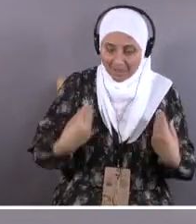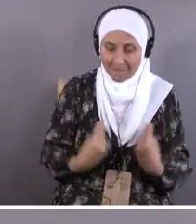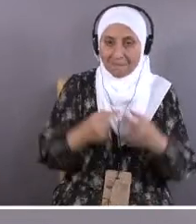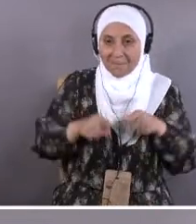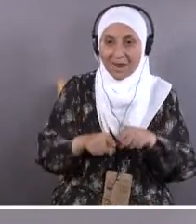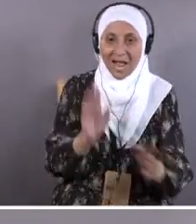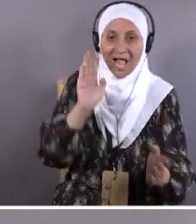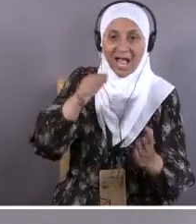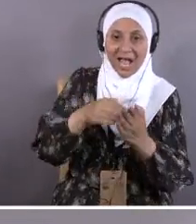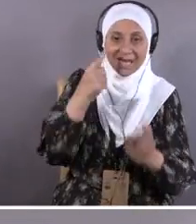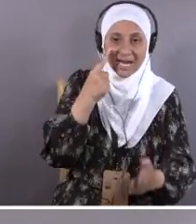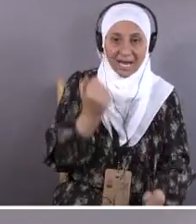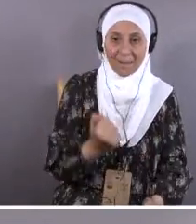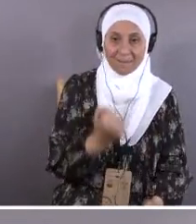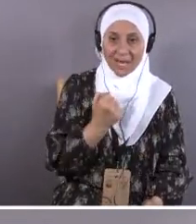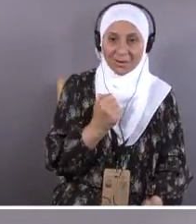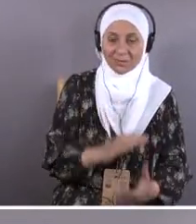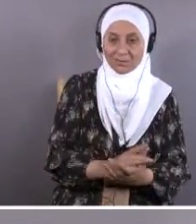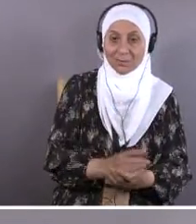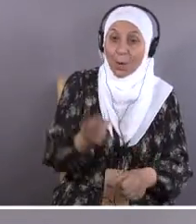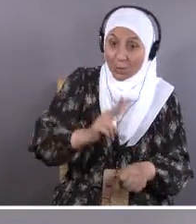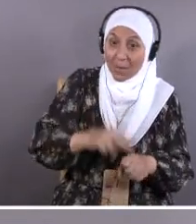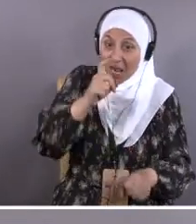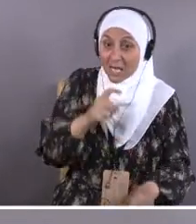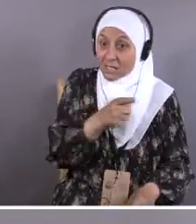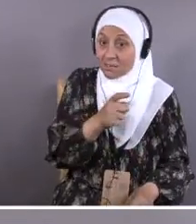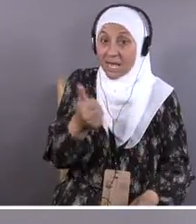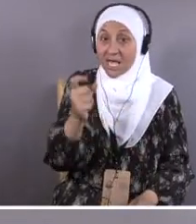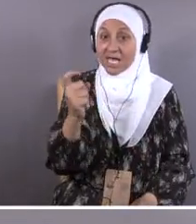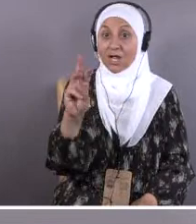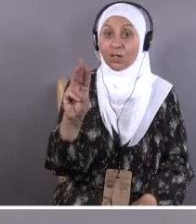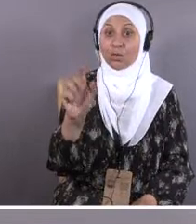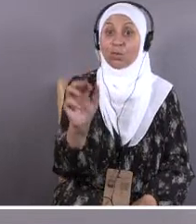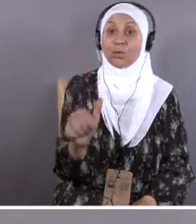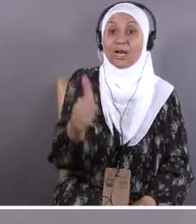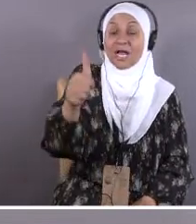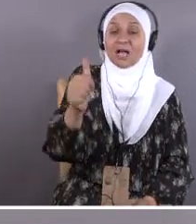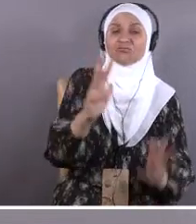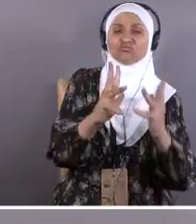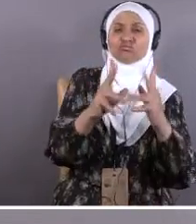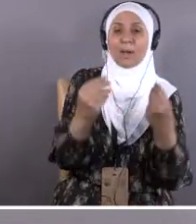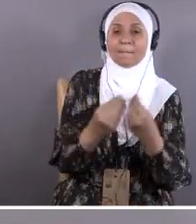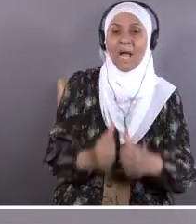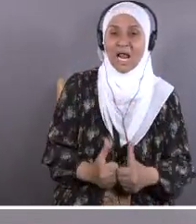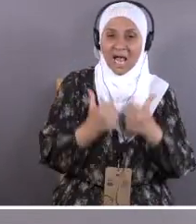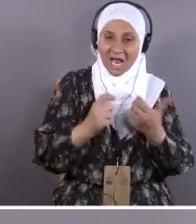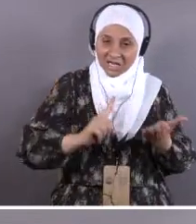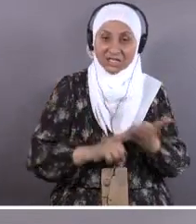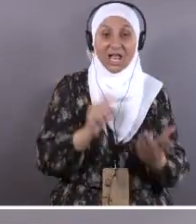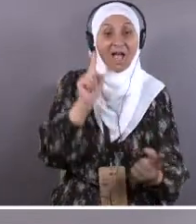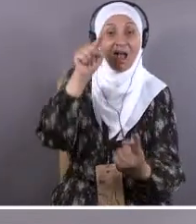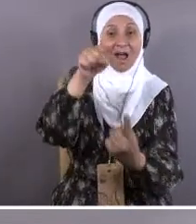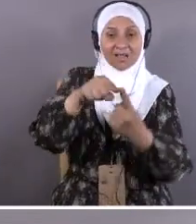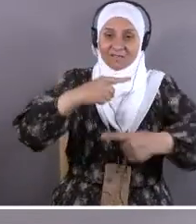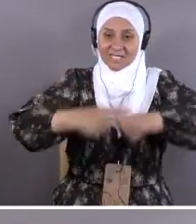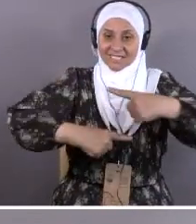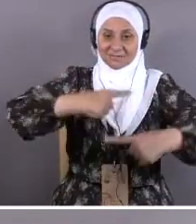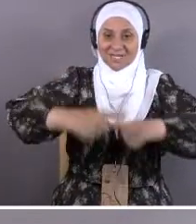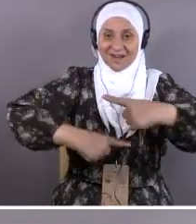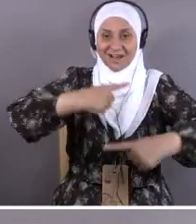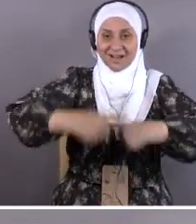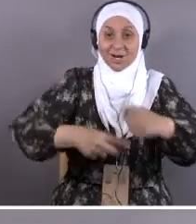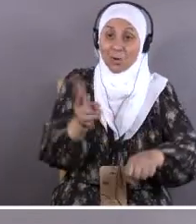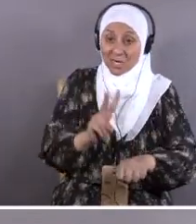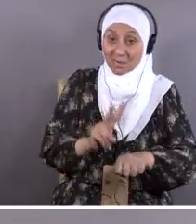well instilled in our hearts, and it should continue until the last day of our life, and it